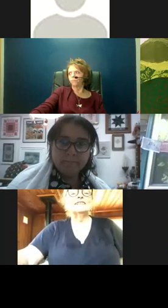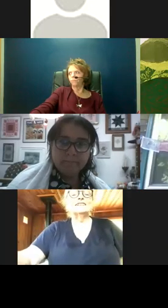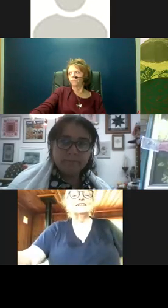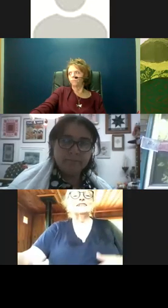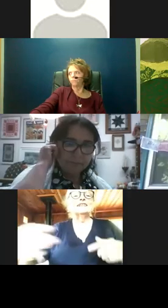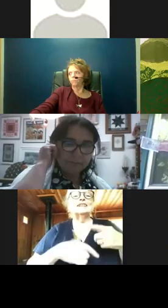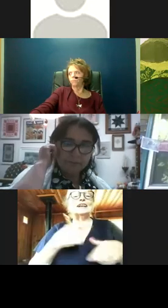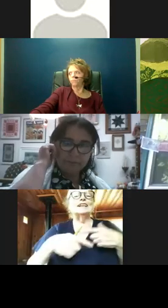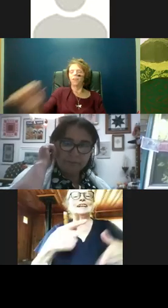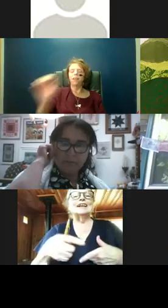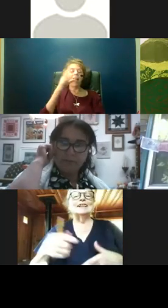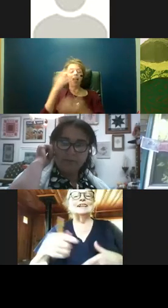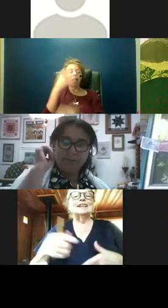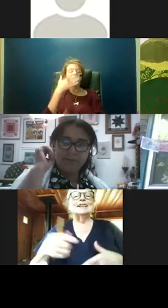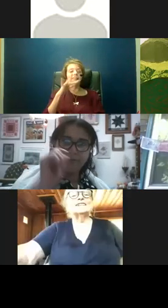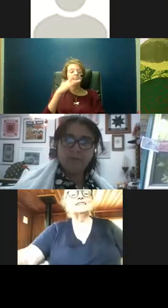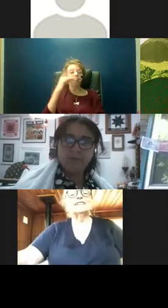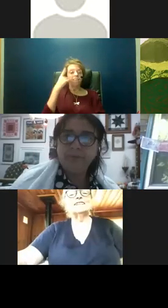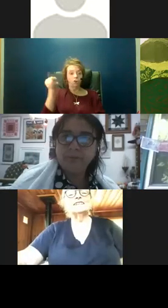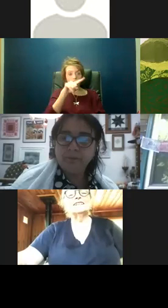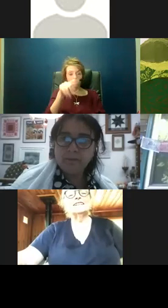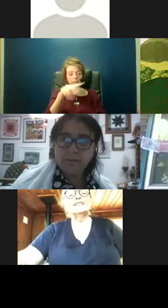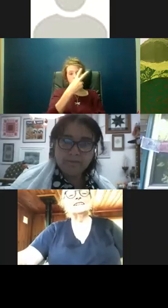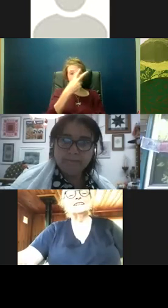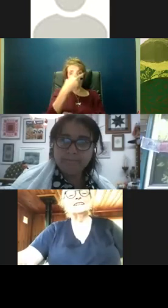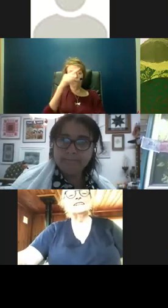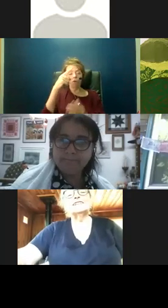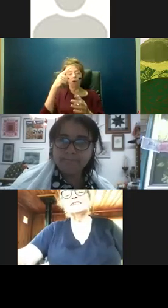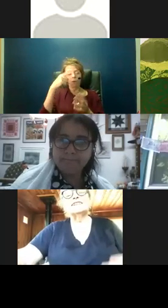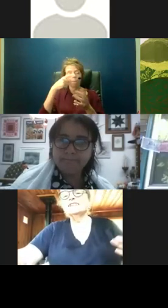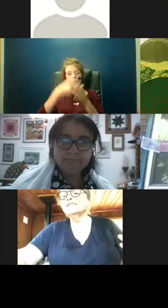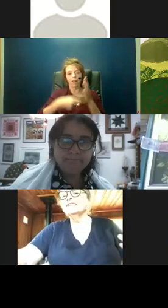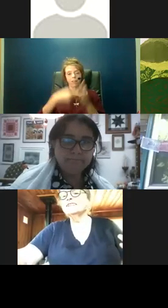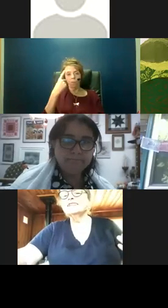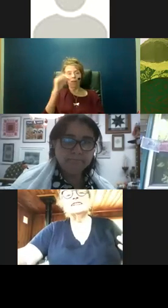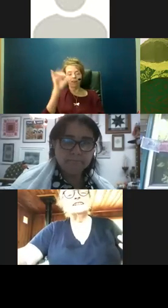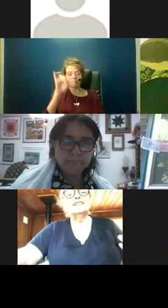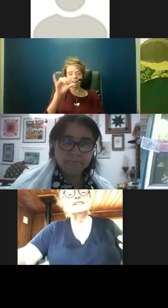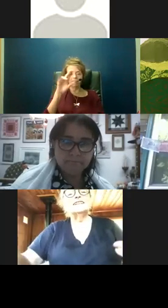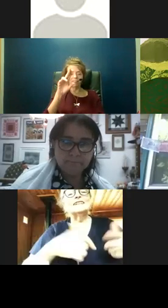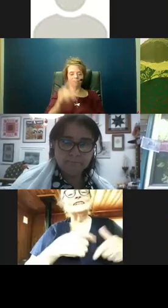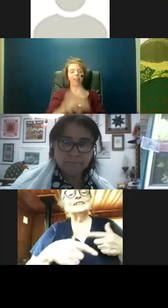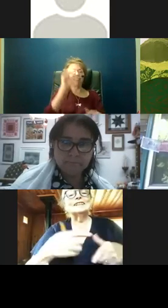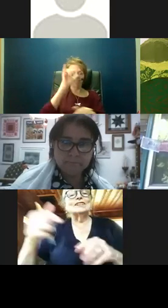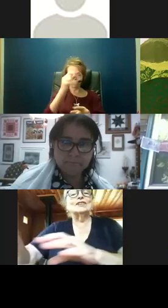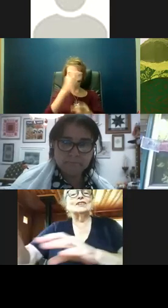And lucky you guys, that's 2 for the price of 1. Lisa's link follows right up. Oh, that's right.